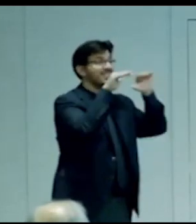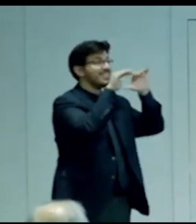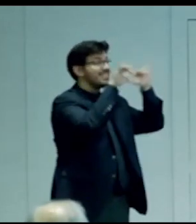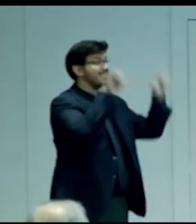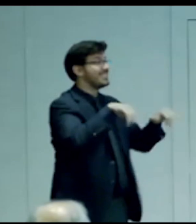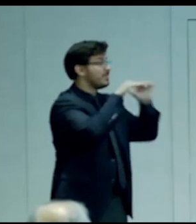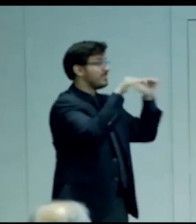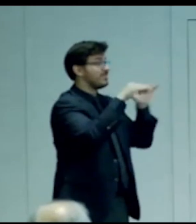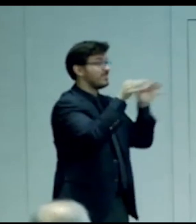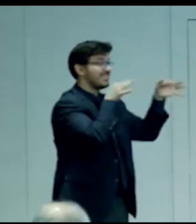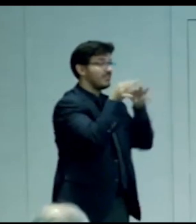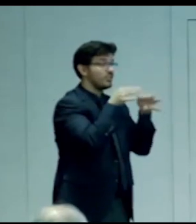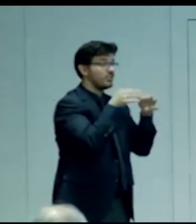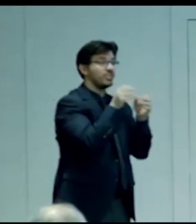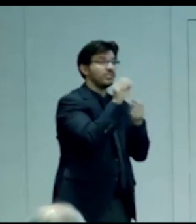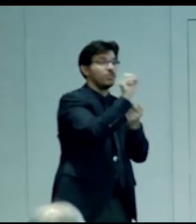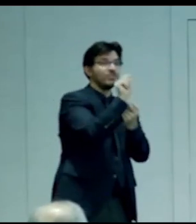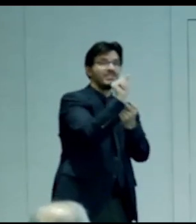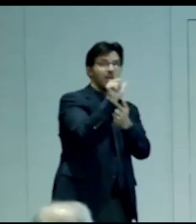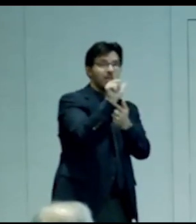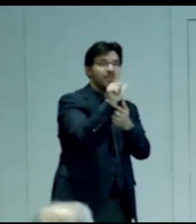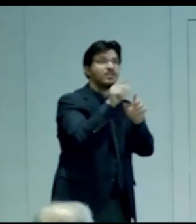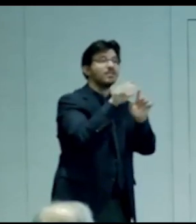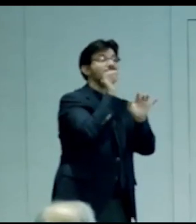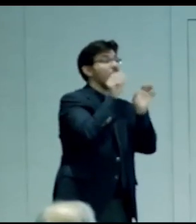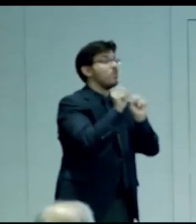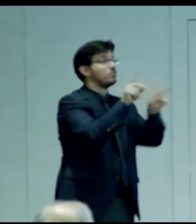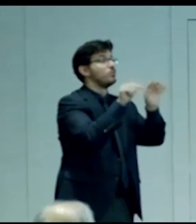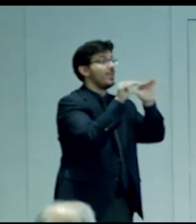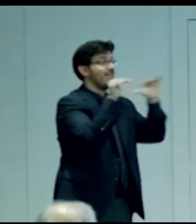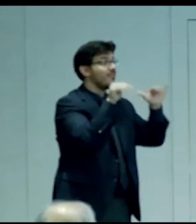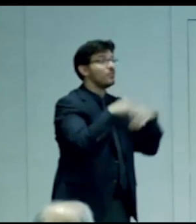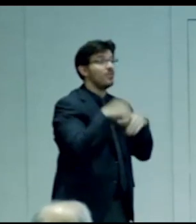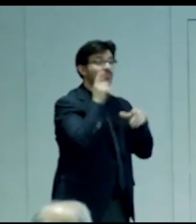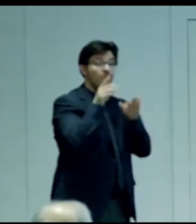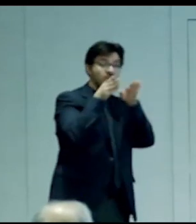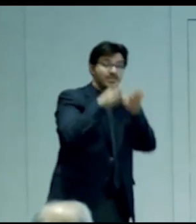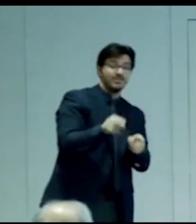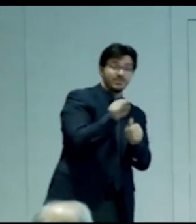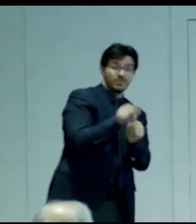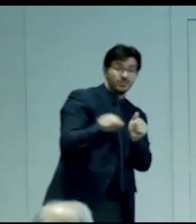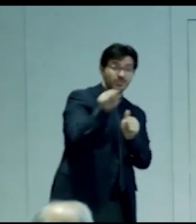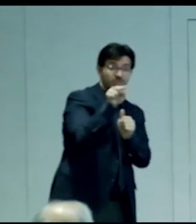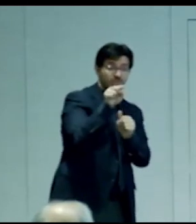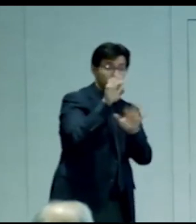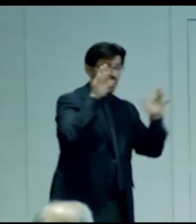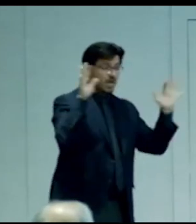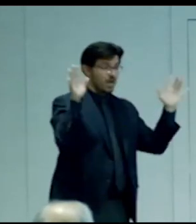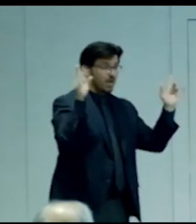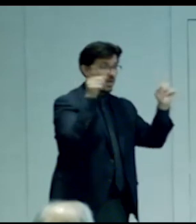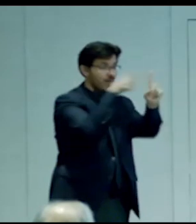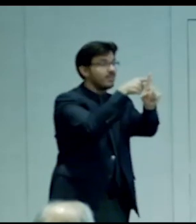of opportunity to learn. Then the opportunity level or the individual student, all leading to